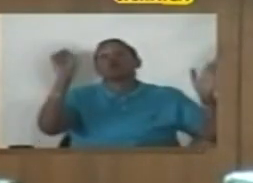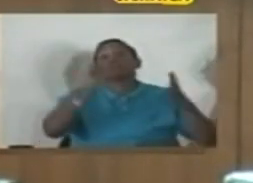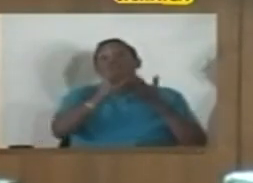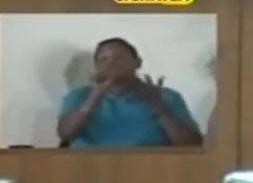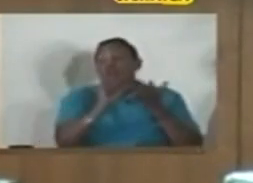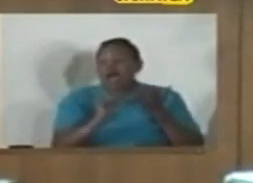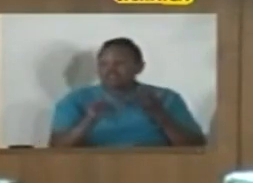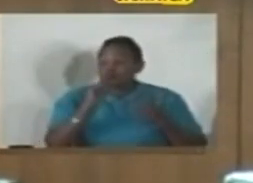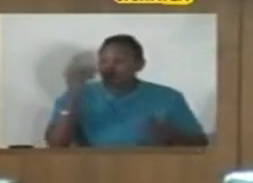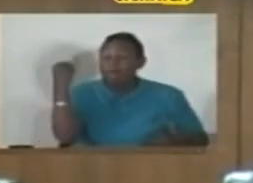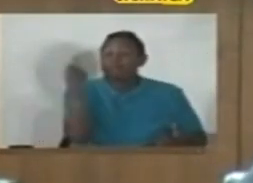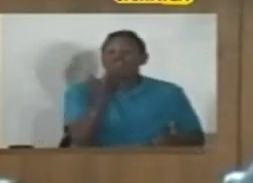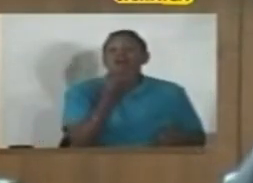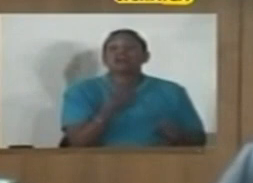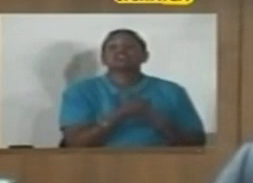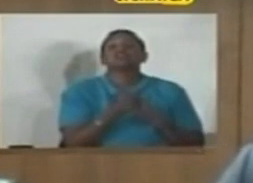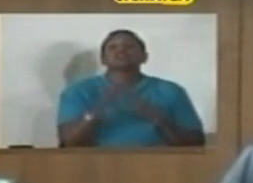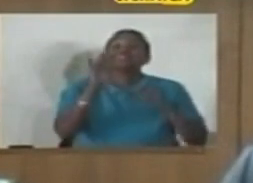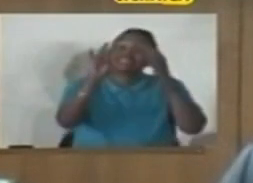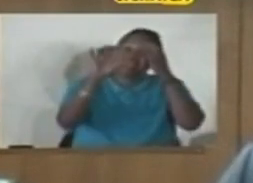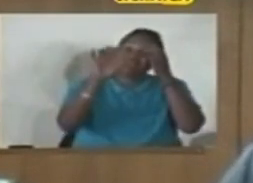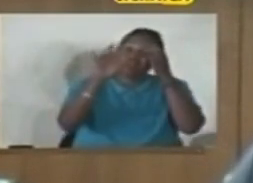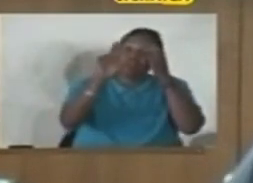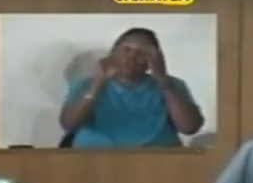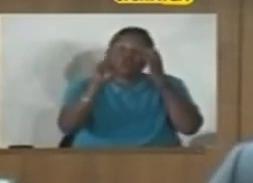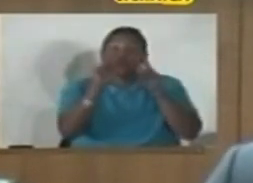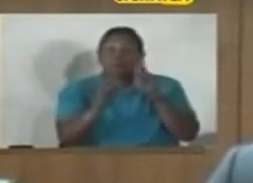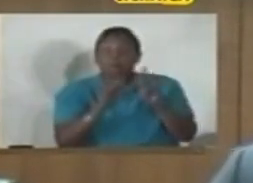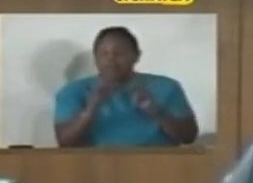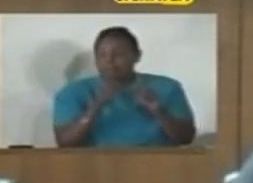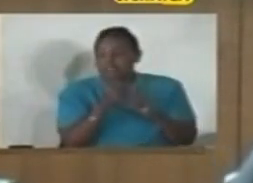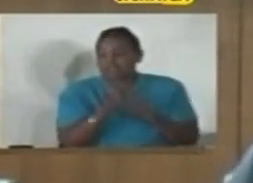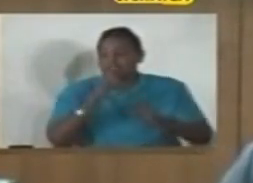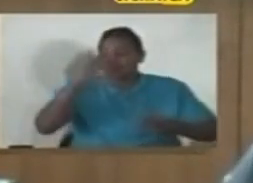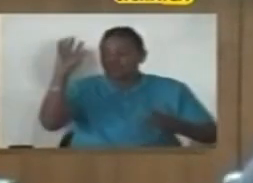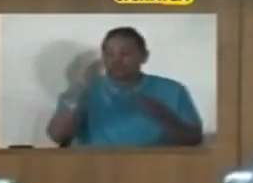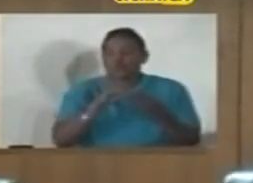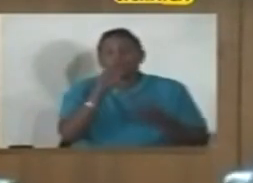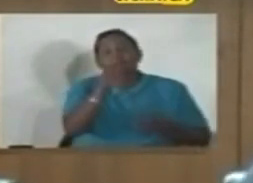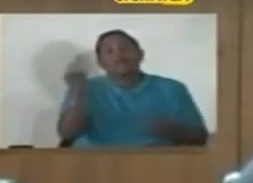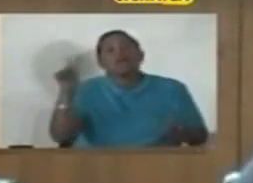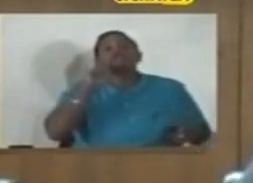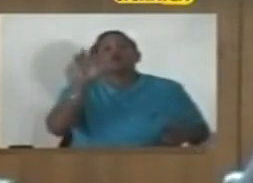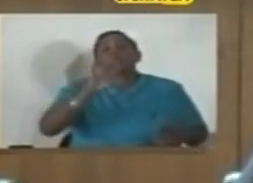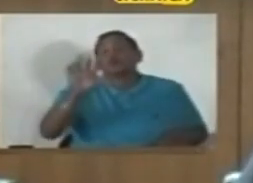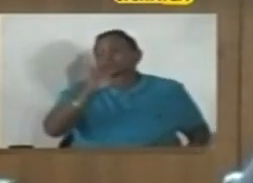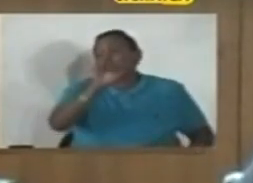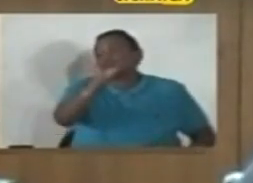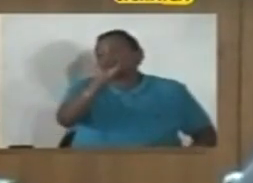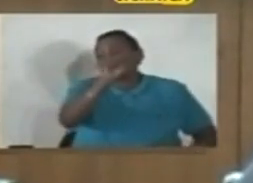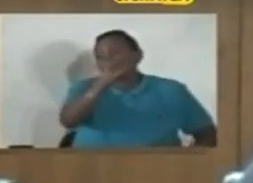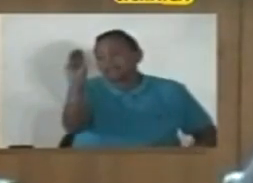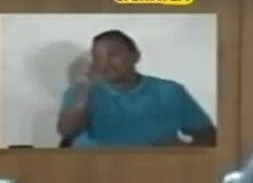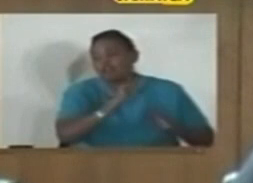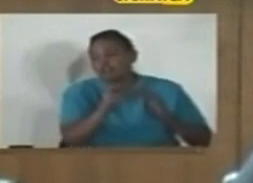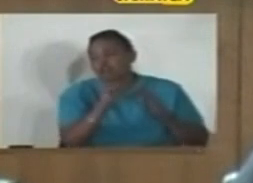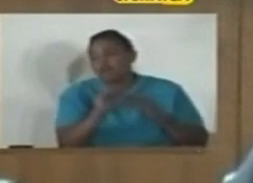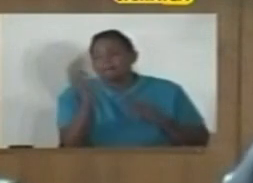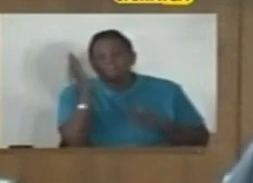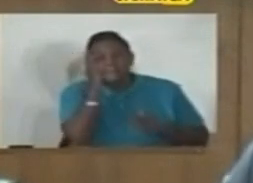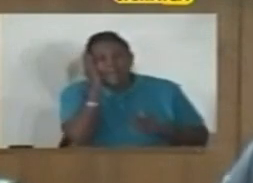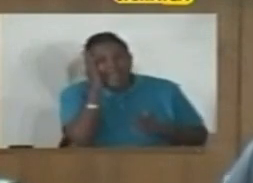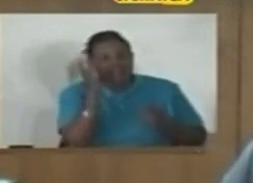were provided to 732 persons with a total payout of approximately $20 million.